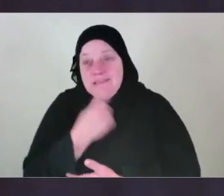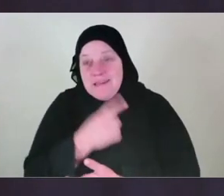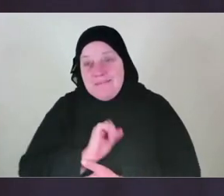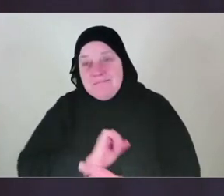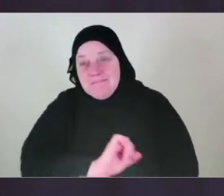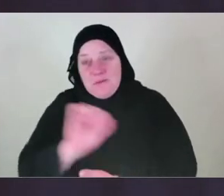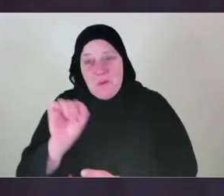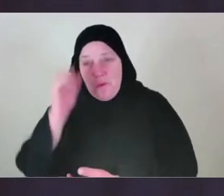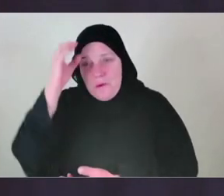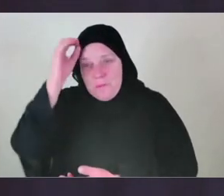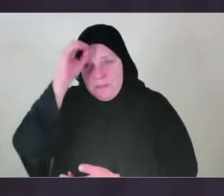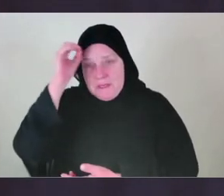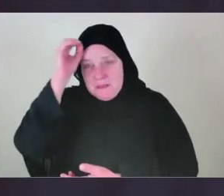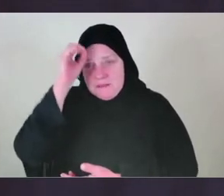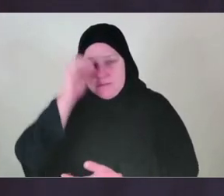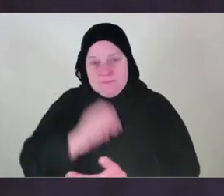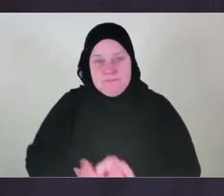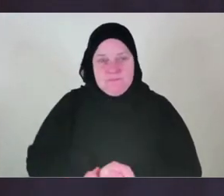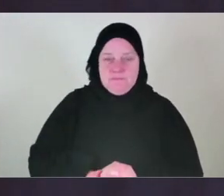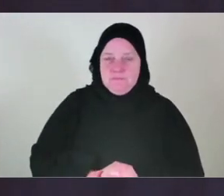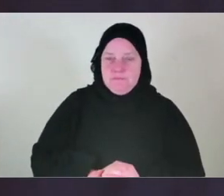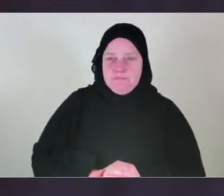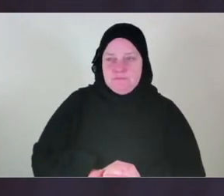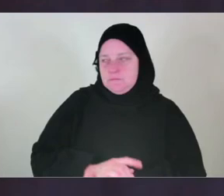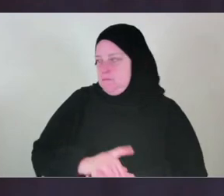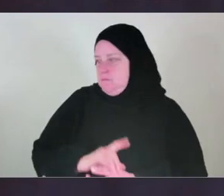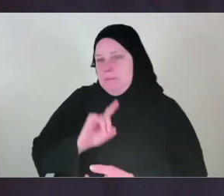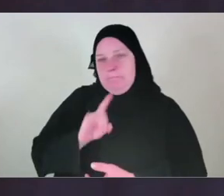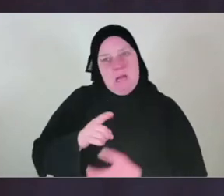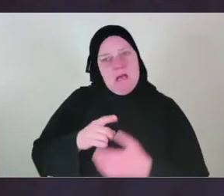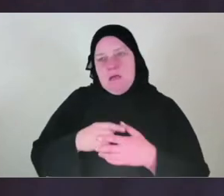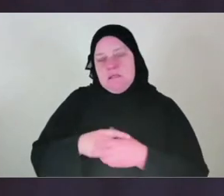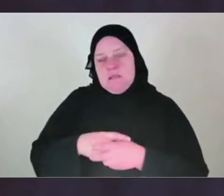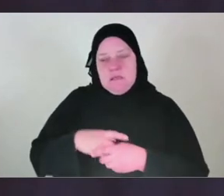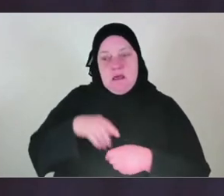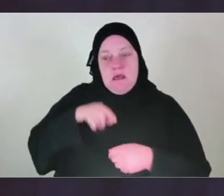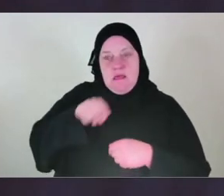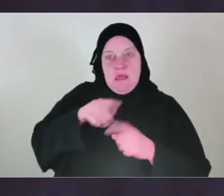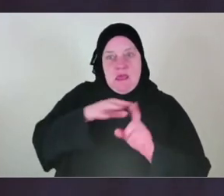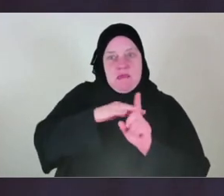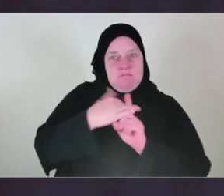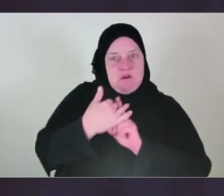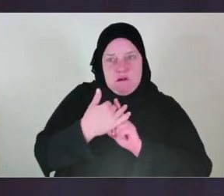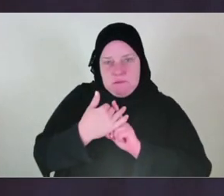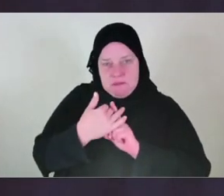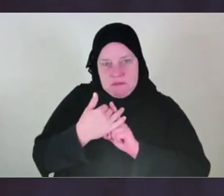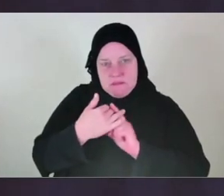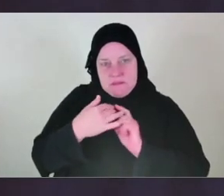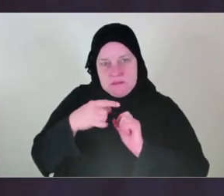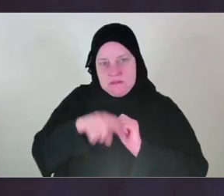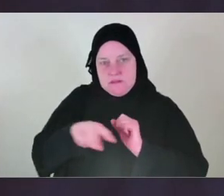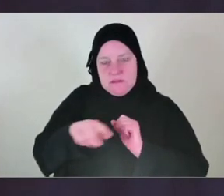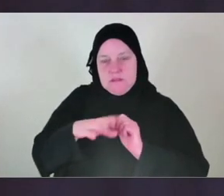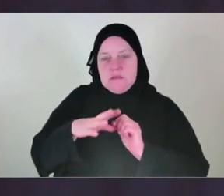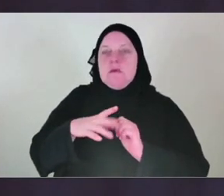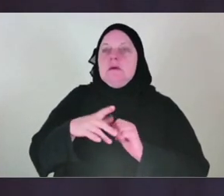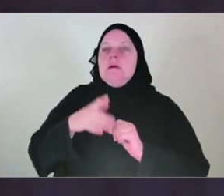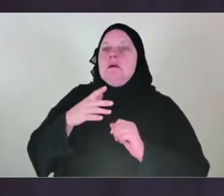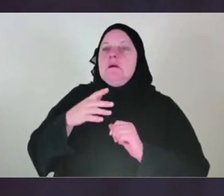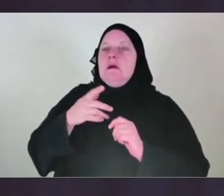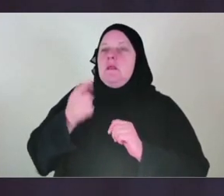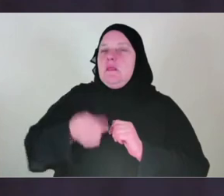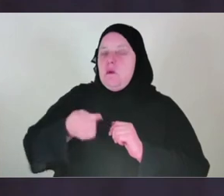there was no way in the rule of Banu al-Abbas that was even close to being safe. Imagine, I mentioned that if someone at the time